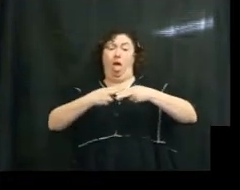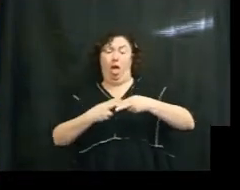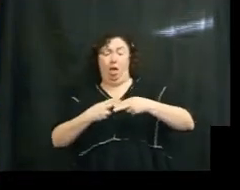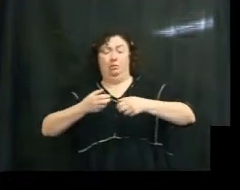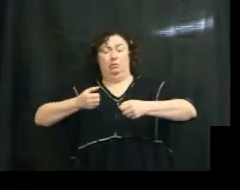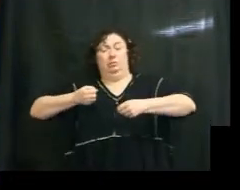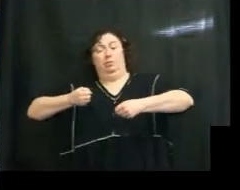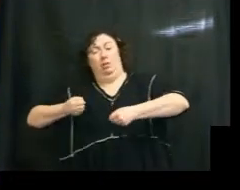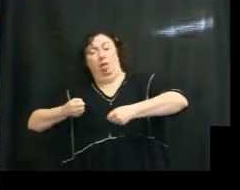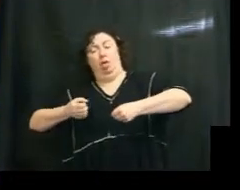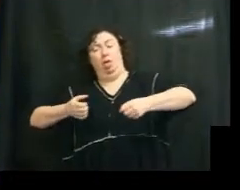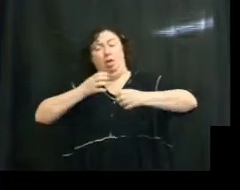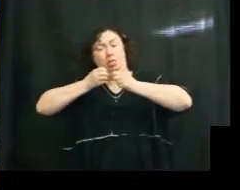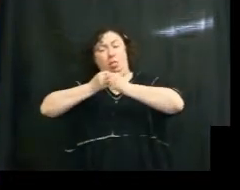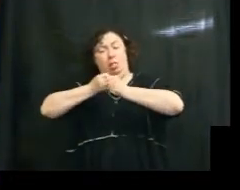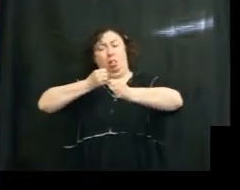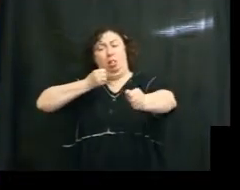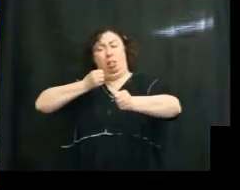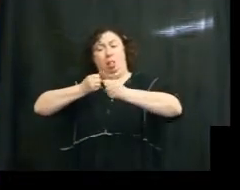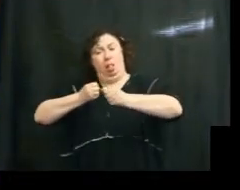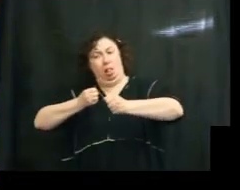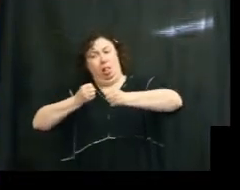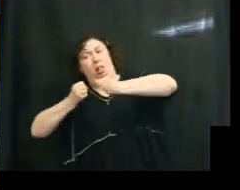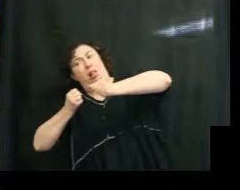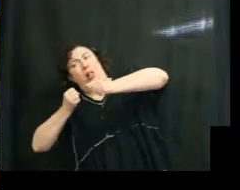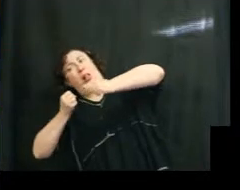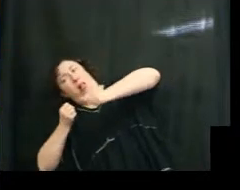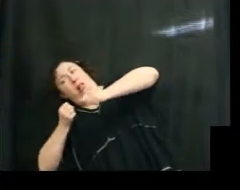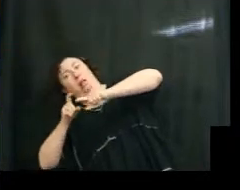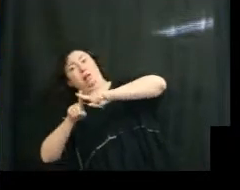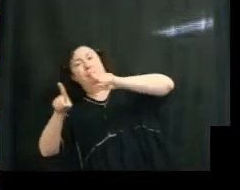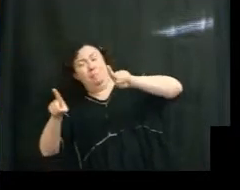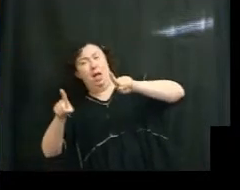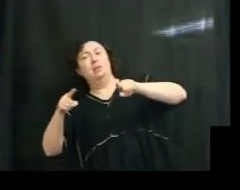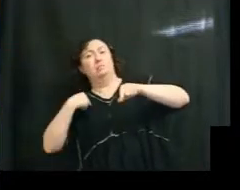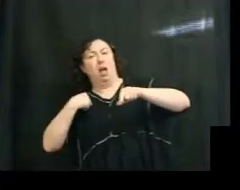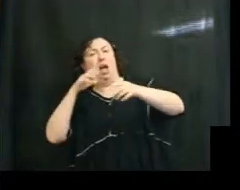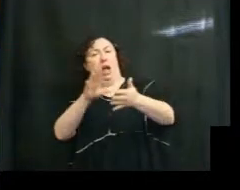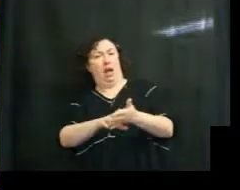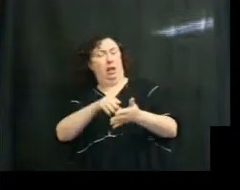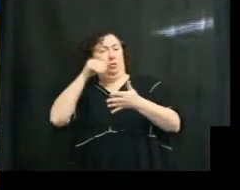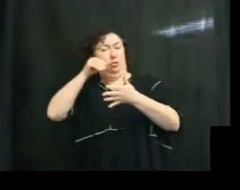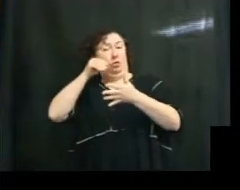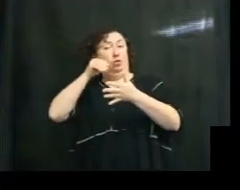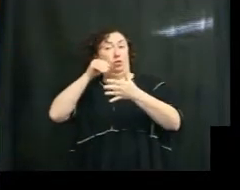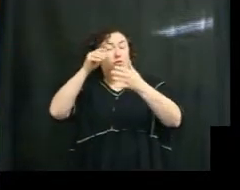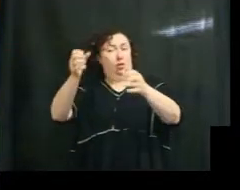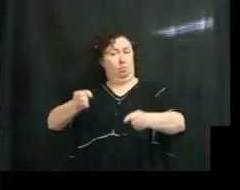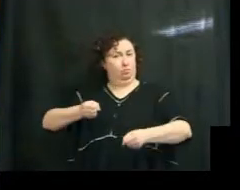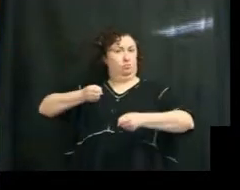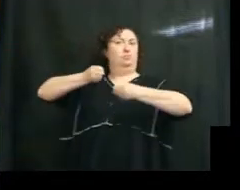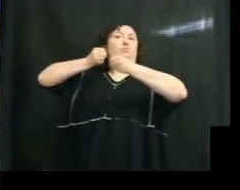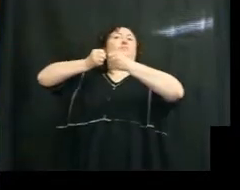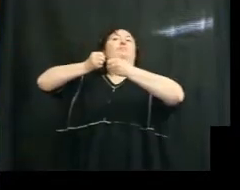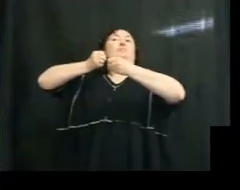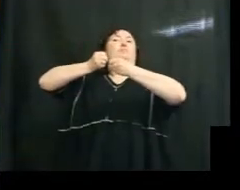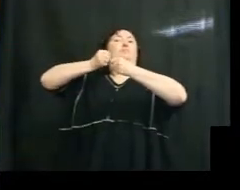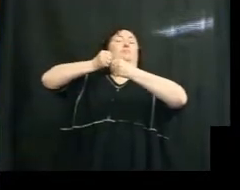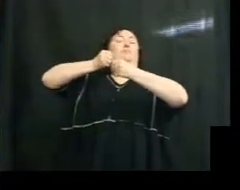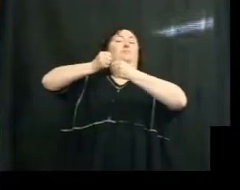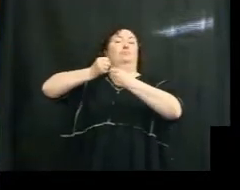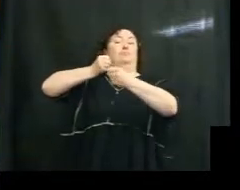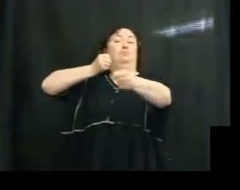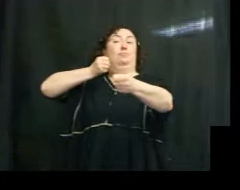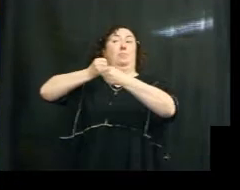heavy. But I always got back up and learned to hold it up high. I listened to my brother play